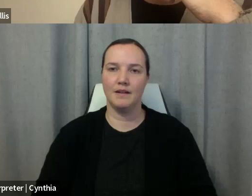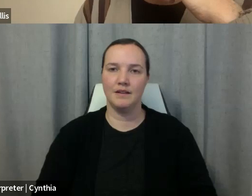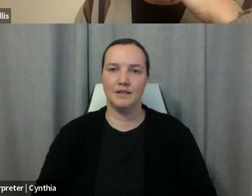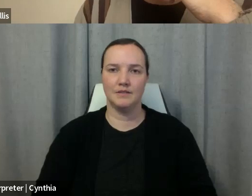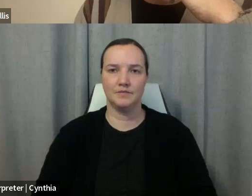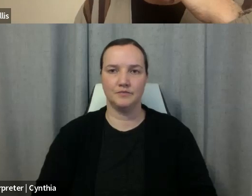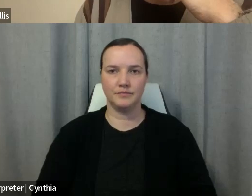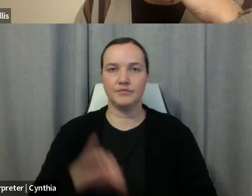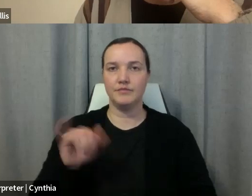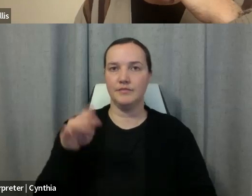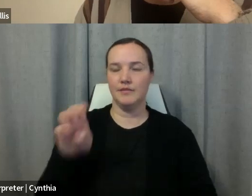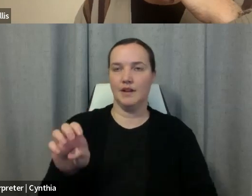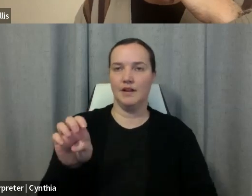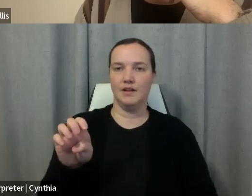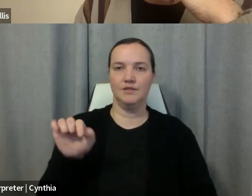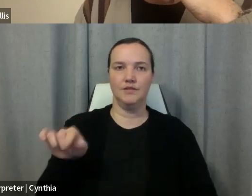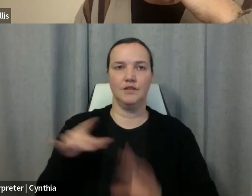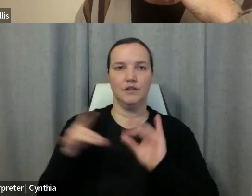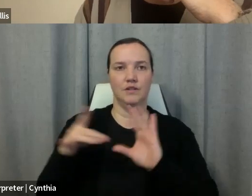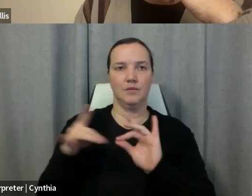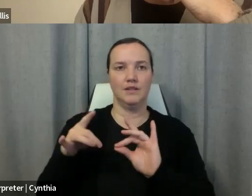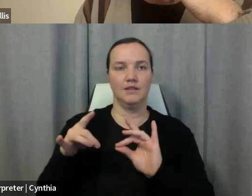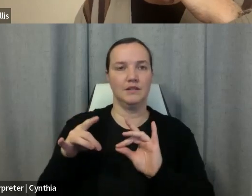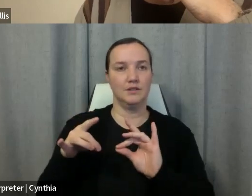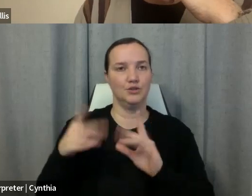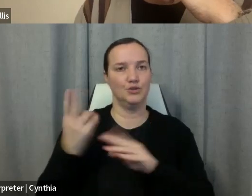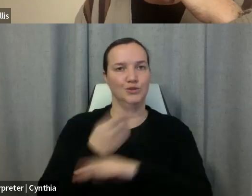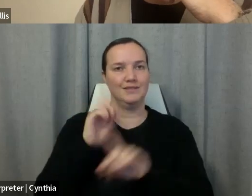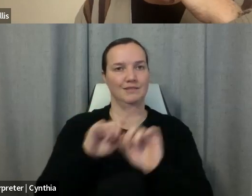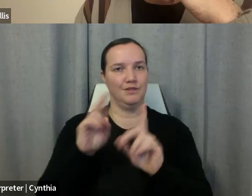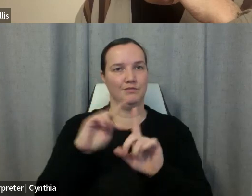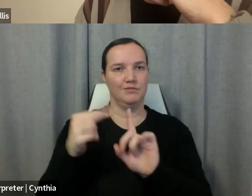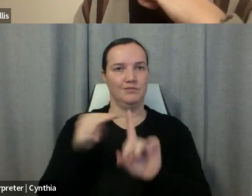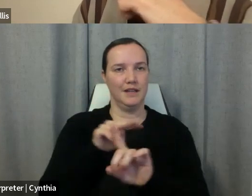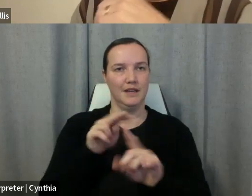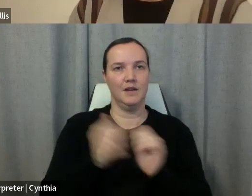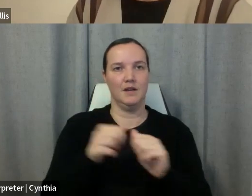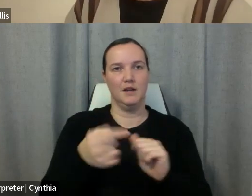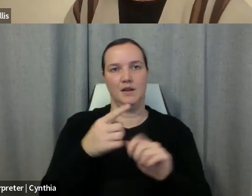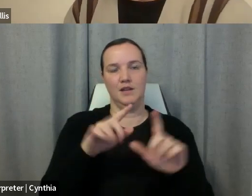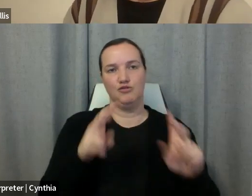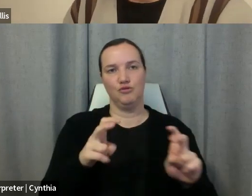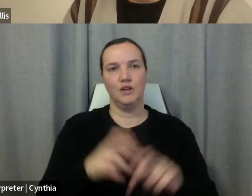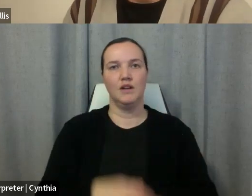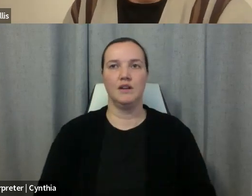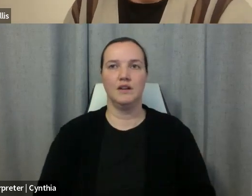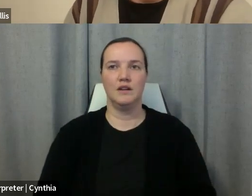And then Jane is saying, different eyes, a different lens to look at an issue.